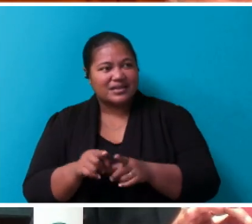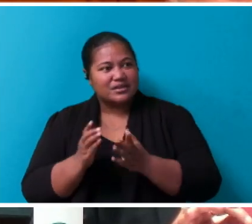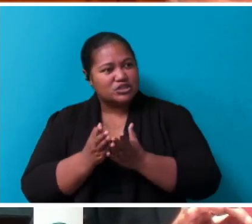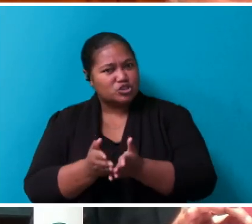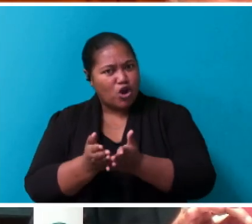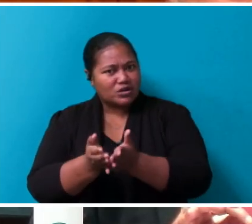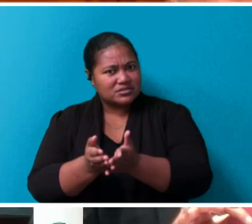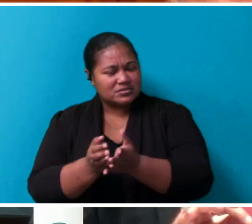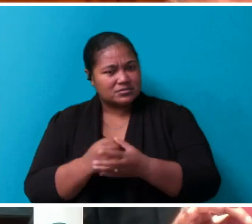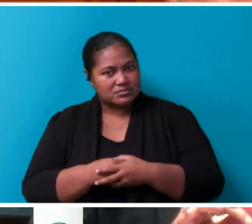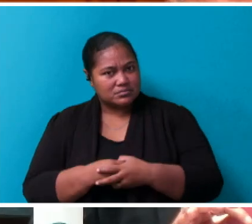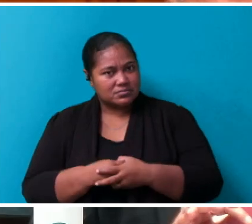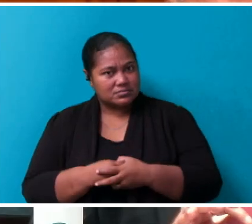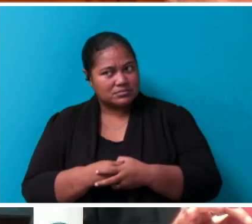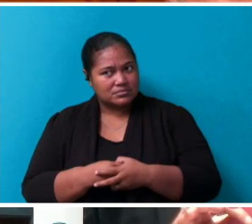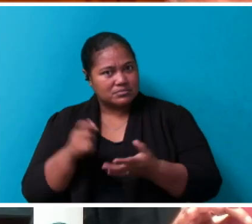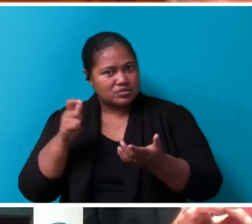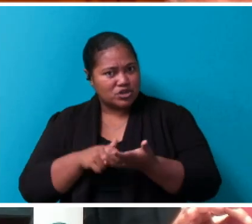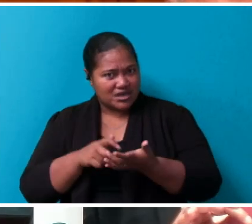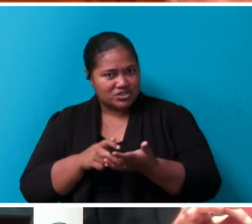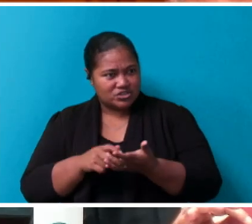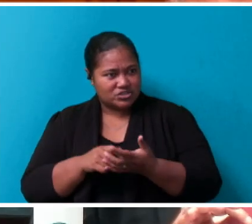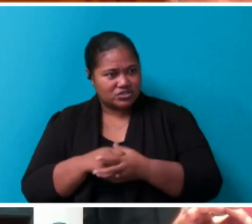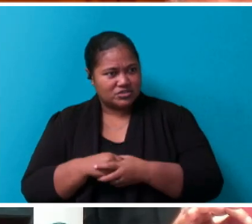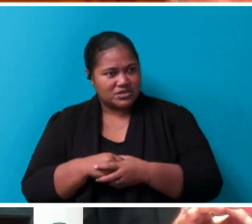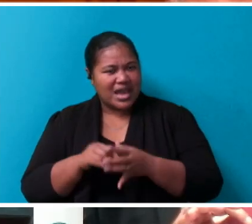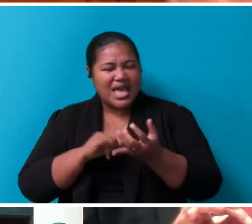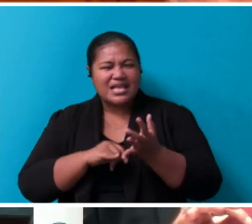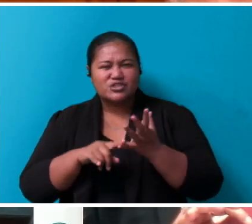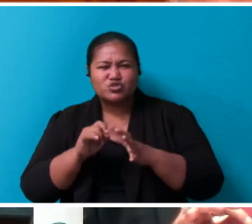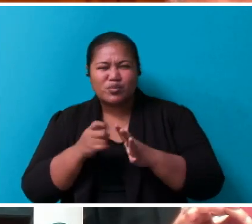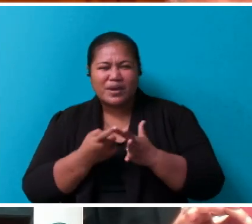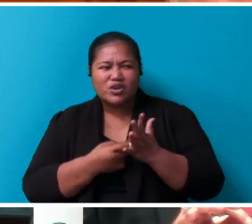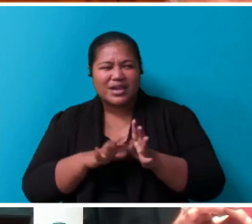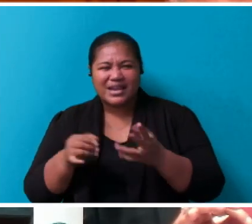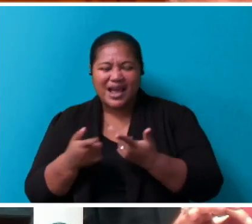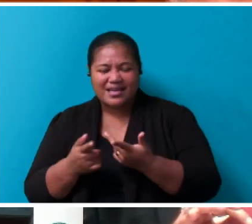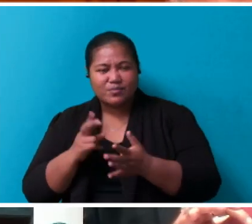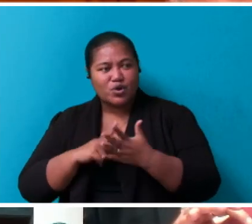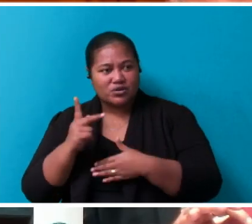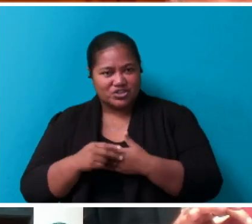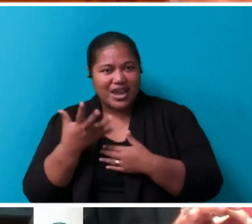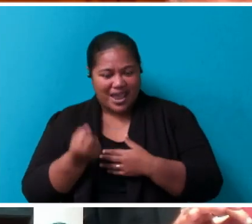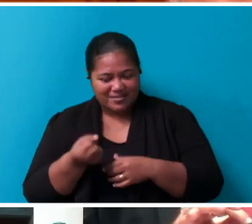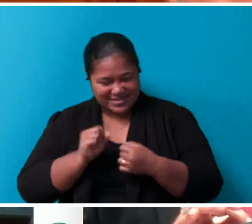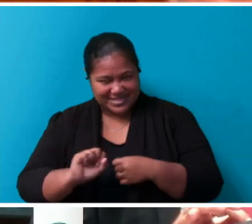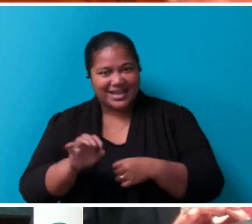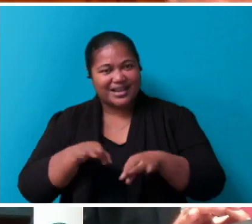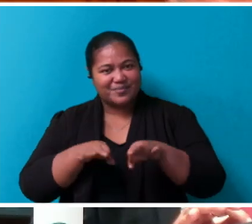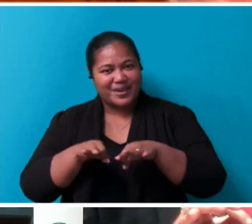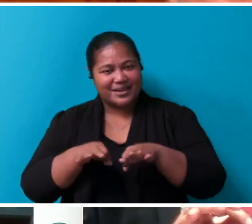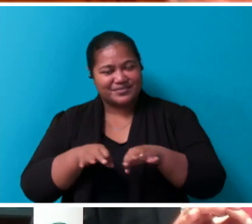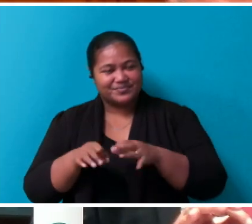yacht gatherings. Additionally, a number of other high-value niche projects are in the pipeline, with a focus